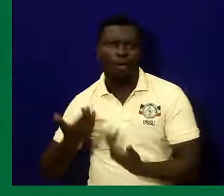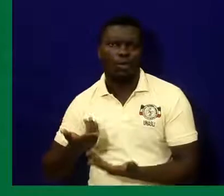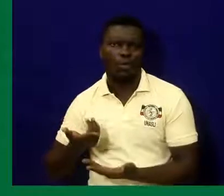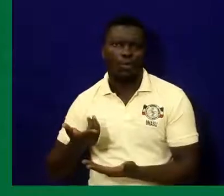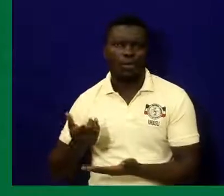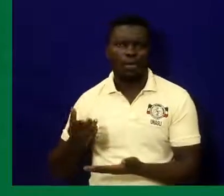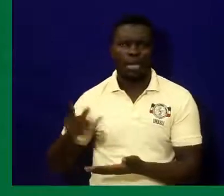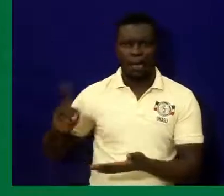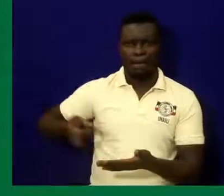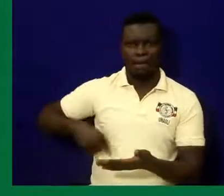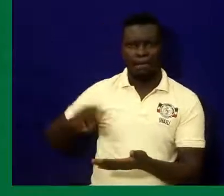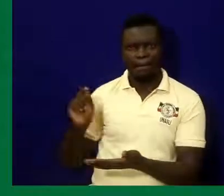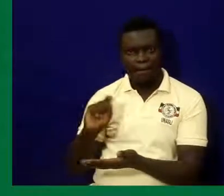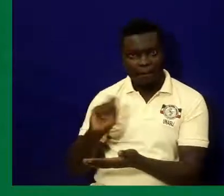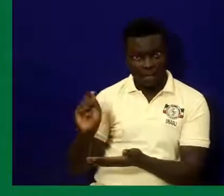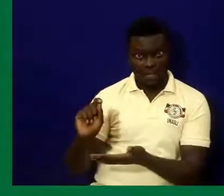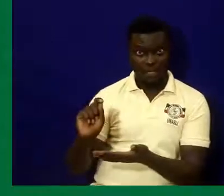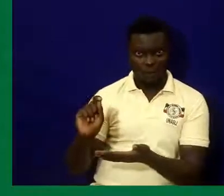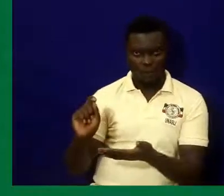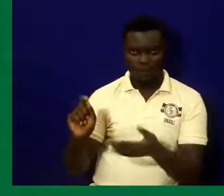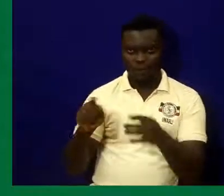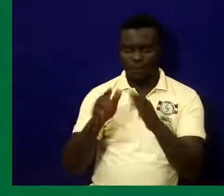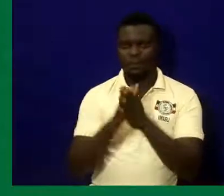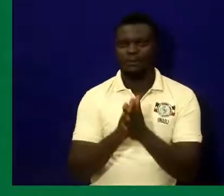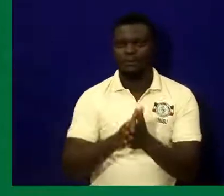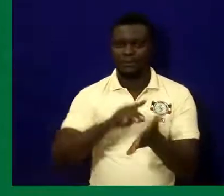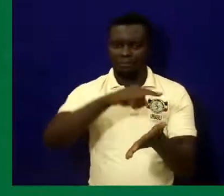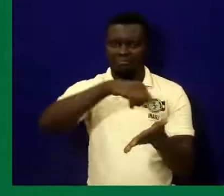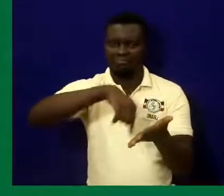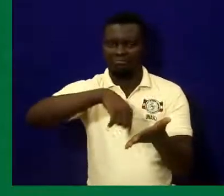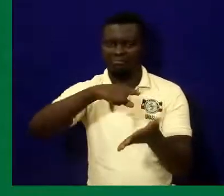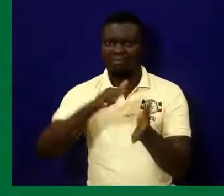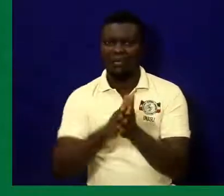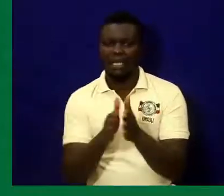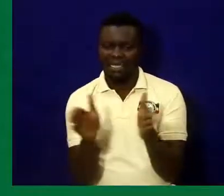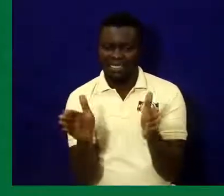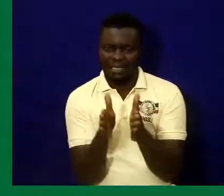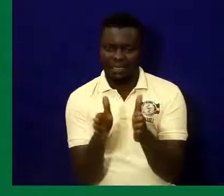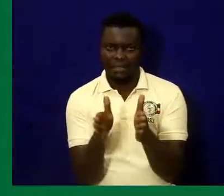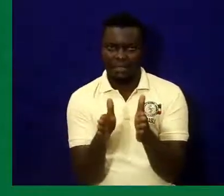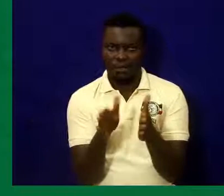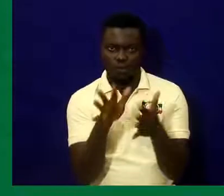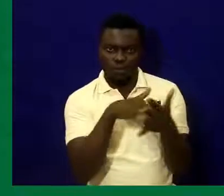or using a pencil, a small table